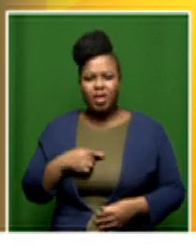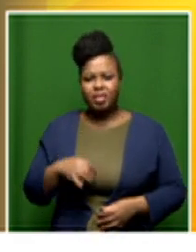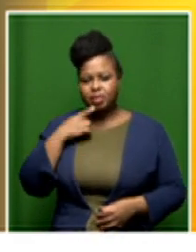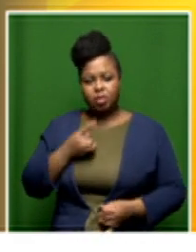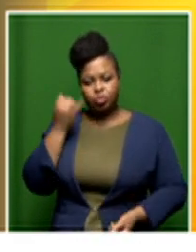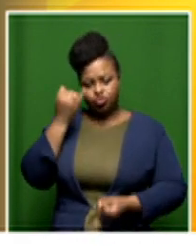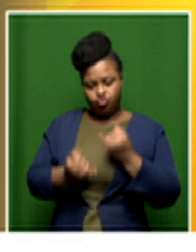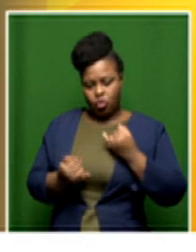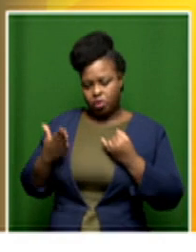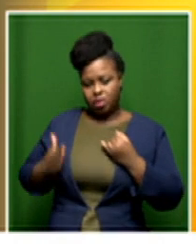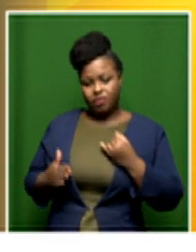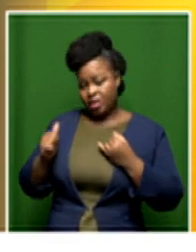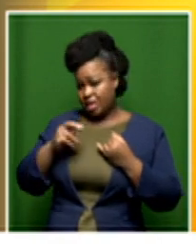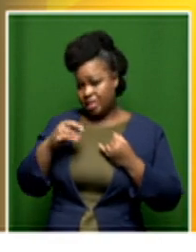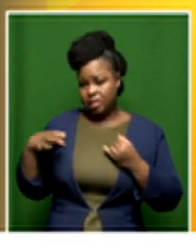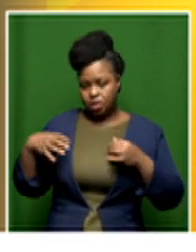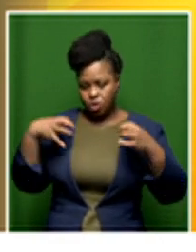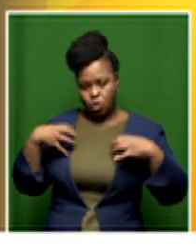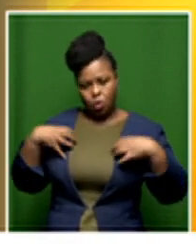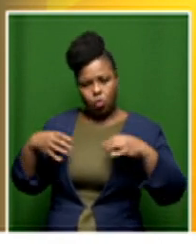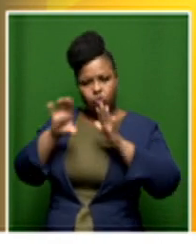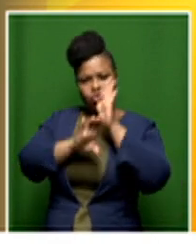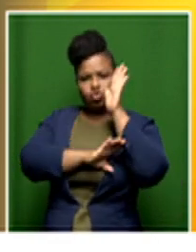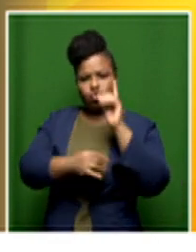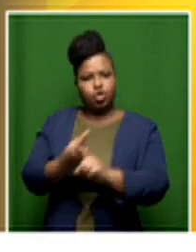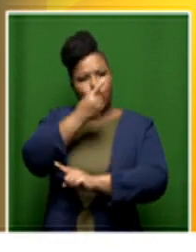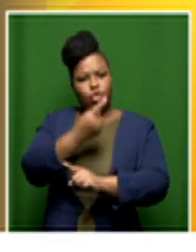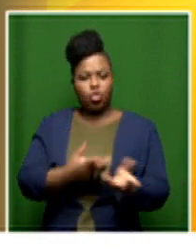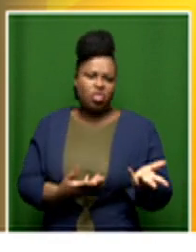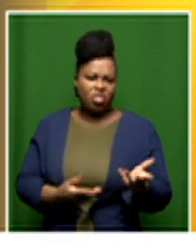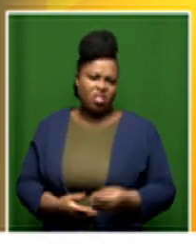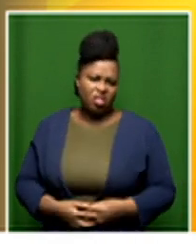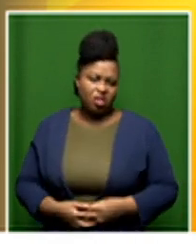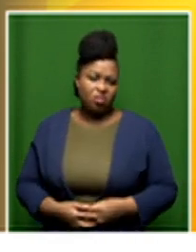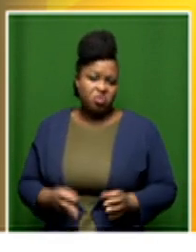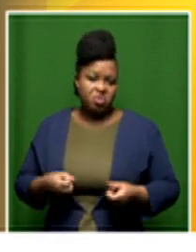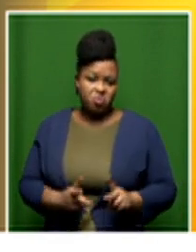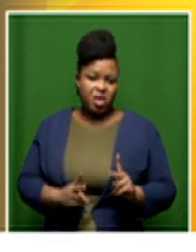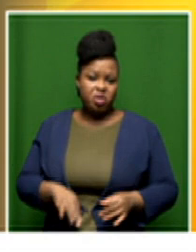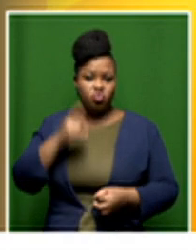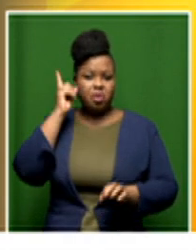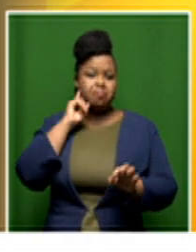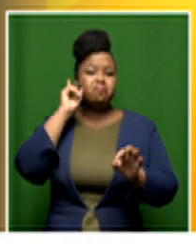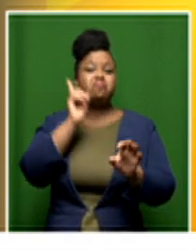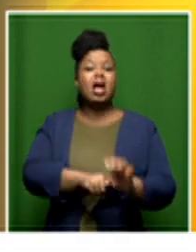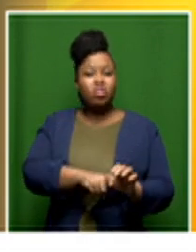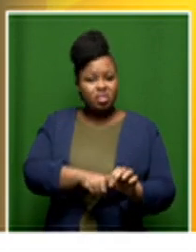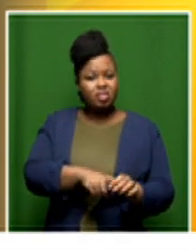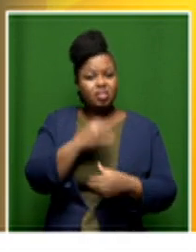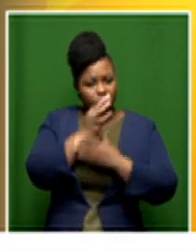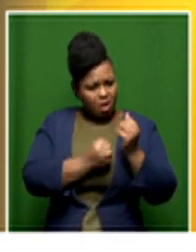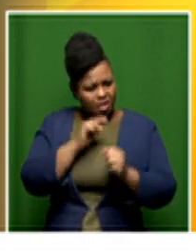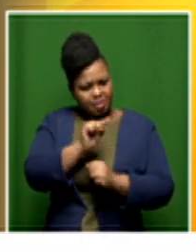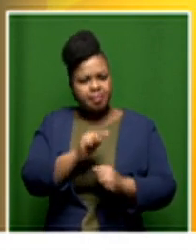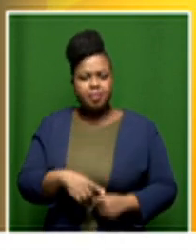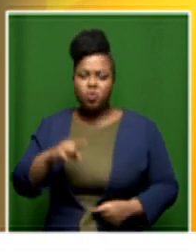on the wrong side of the ANC's own constitution. It's a way of embarrassing him. It's a way of sending a